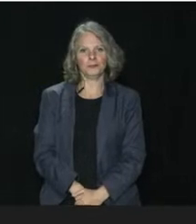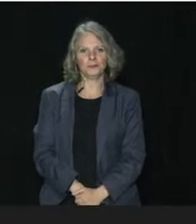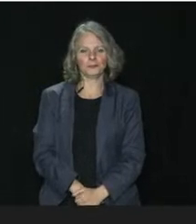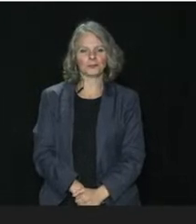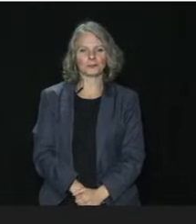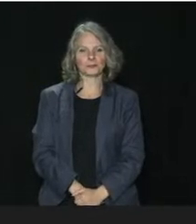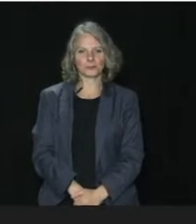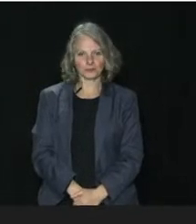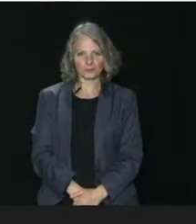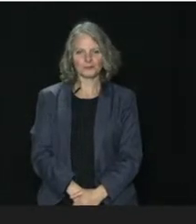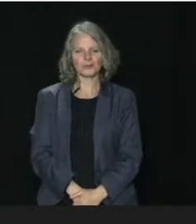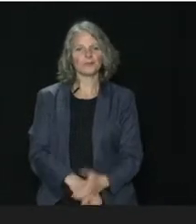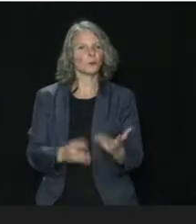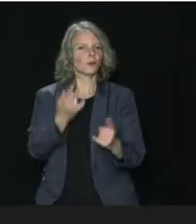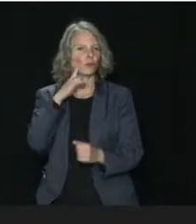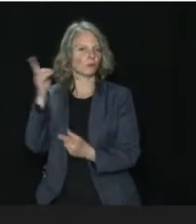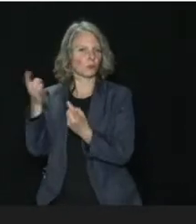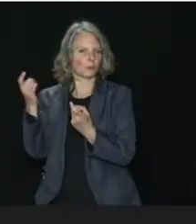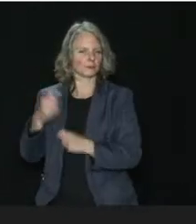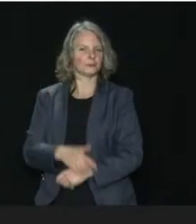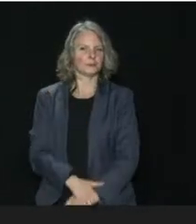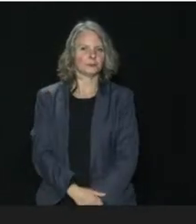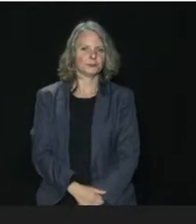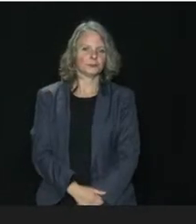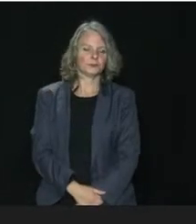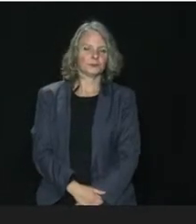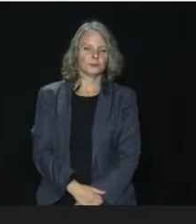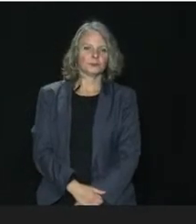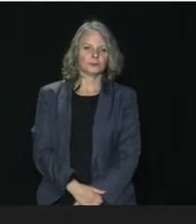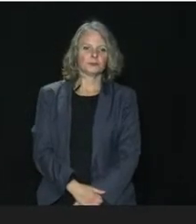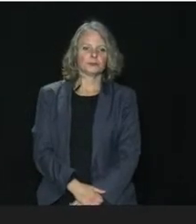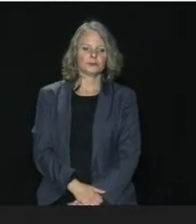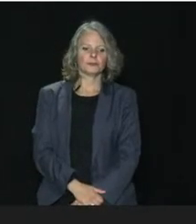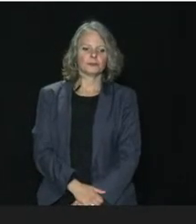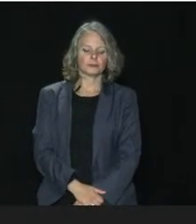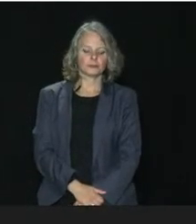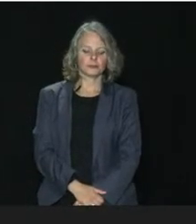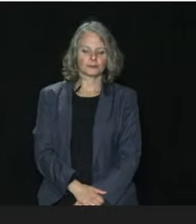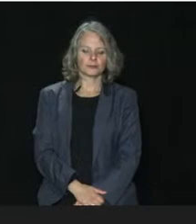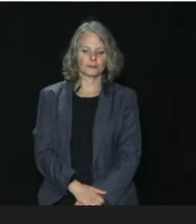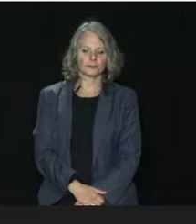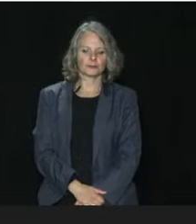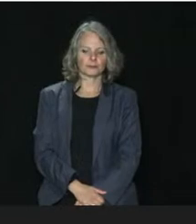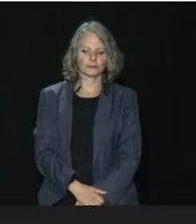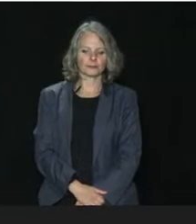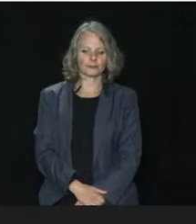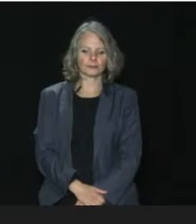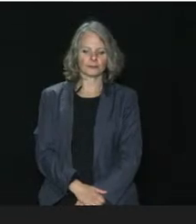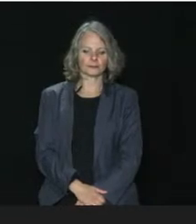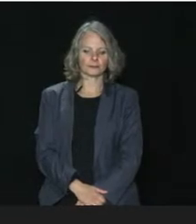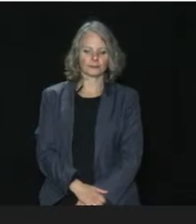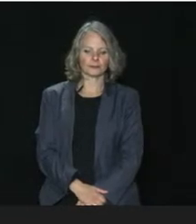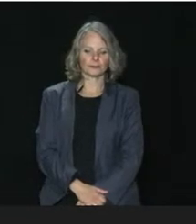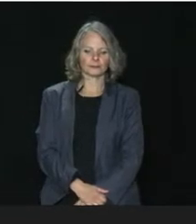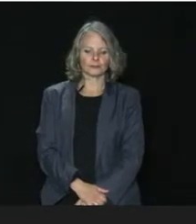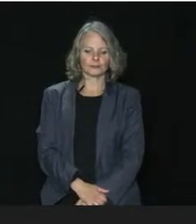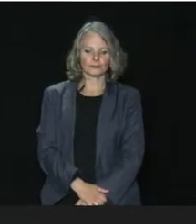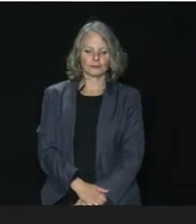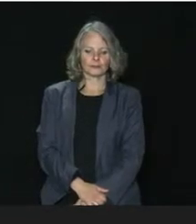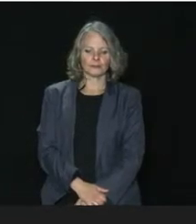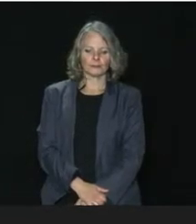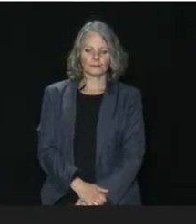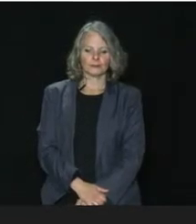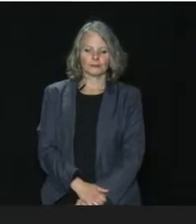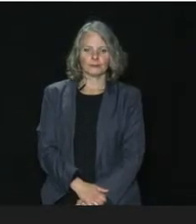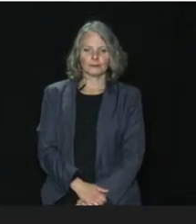Thank you, merci. You may press star 1 if you have a question. Vous pouvez appuyer sur étoile 1 si vous avez une question. La première question